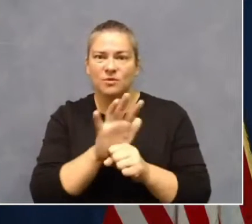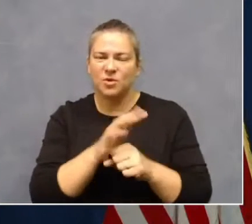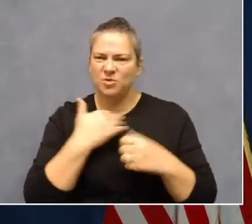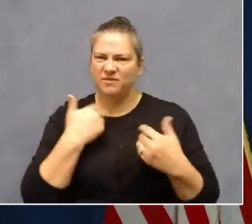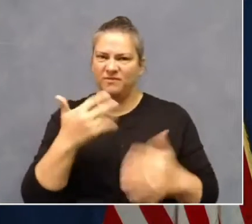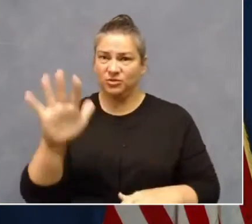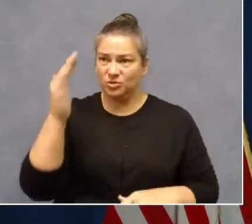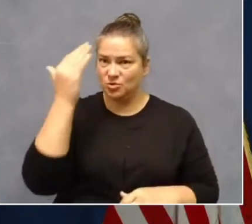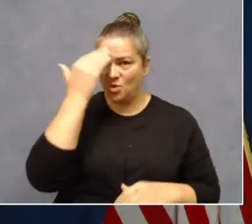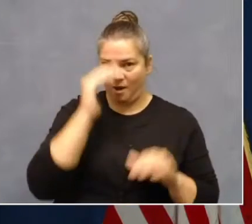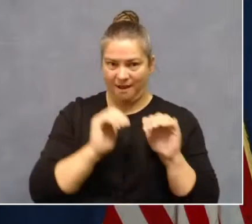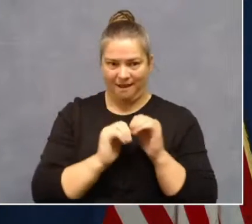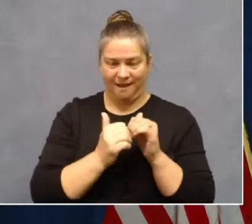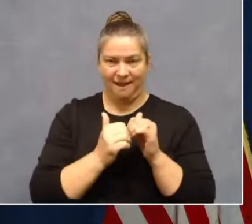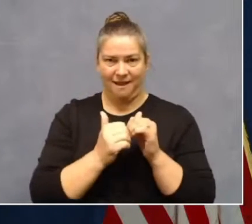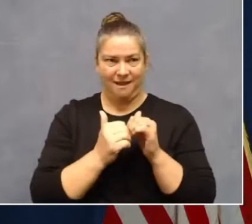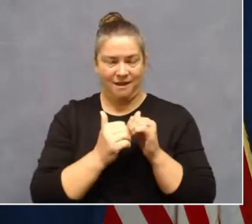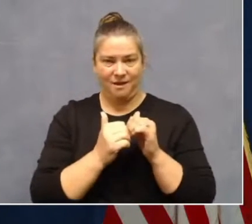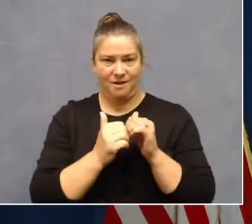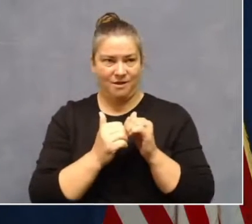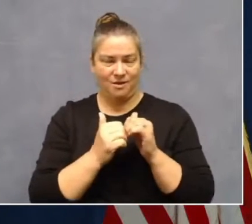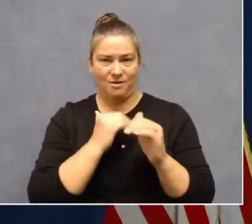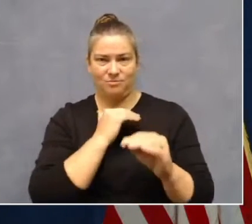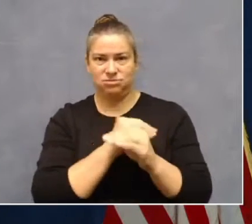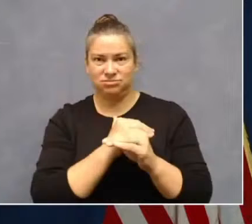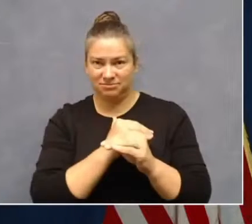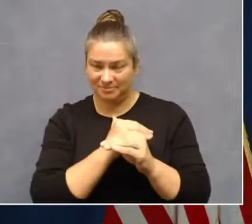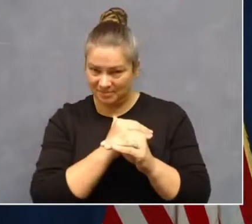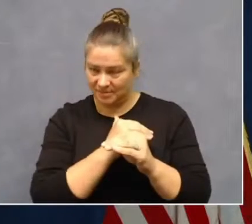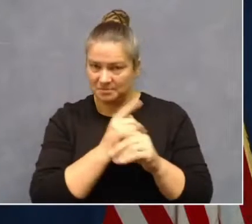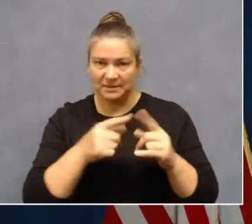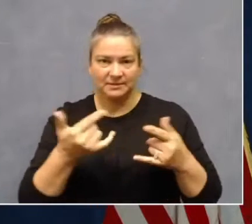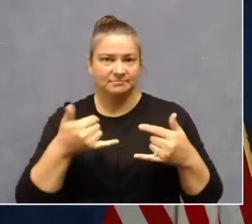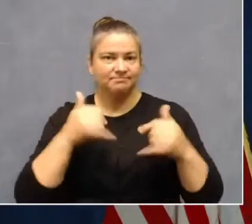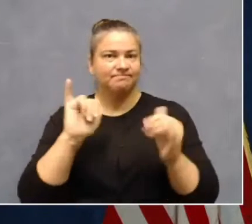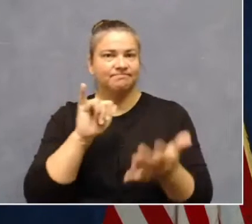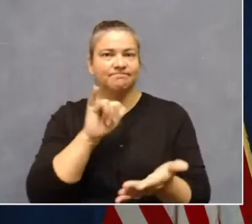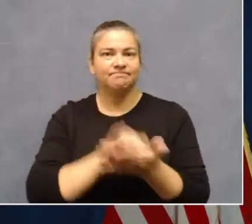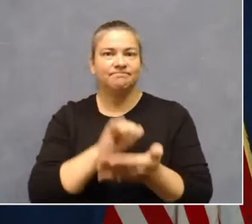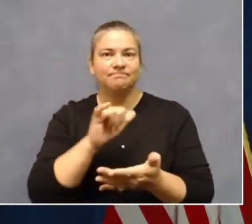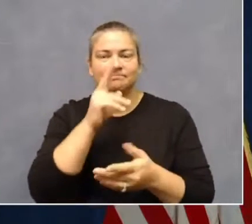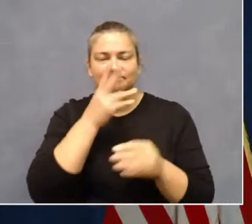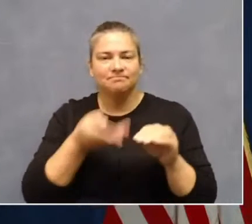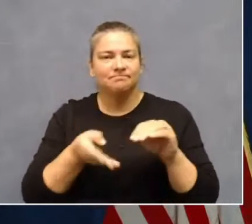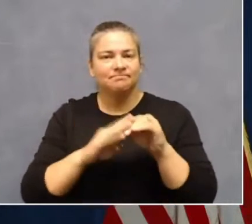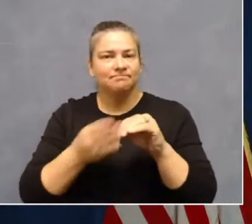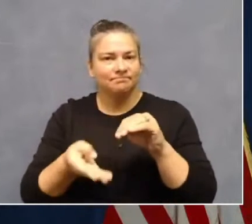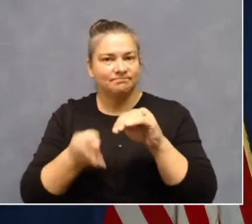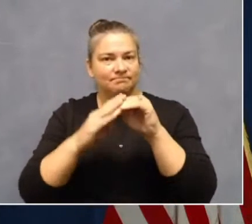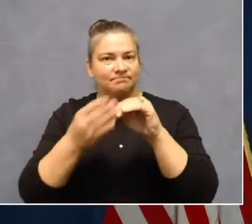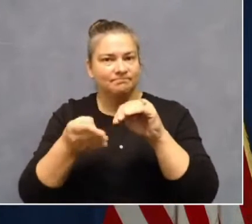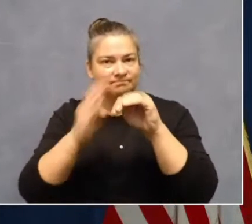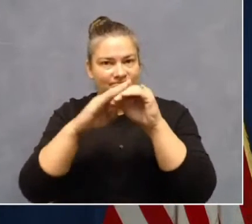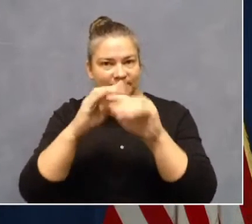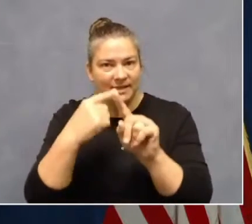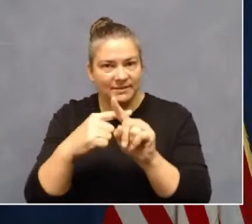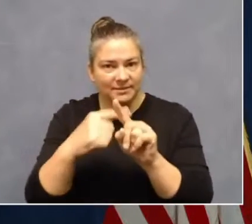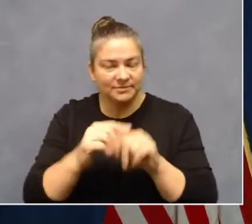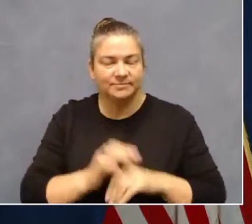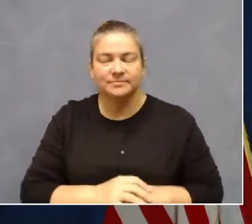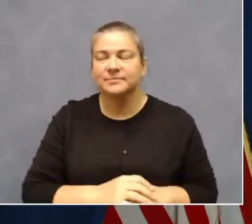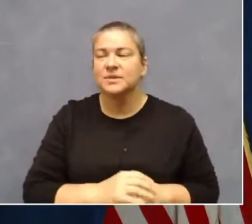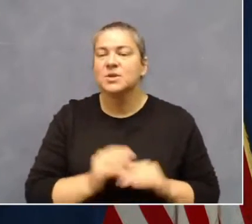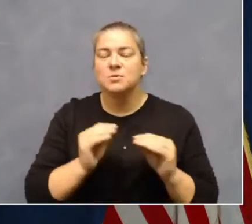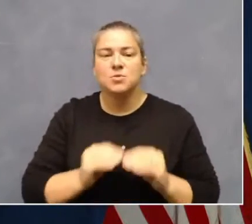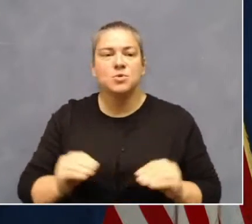effective. We are seeing more cases. We are seeing more people going into the hospital. We're seeing more people going